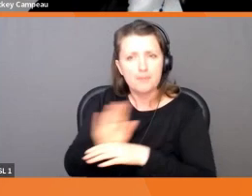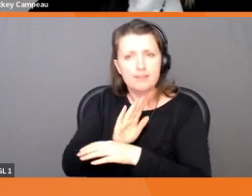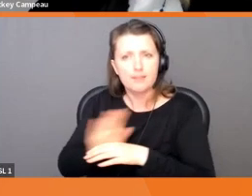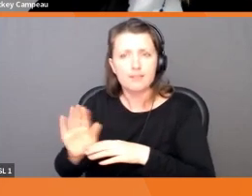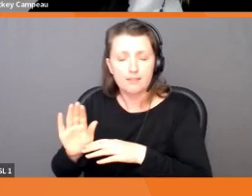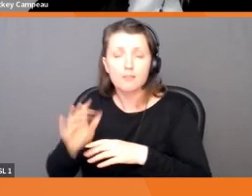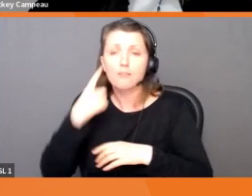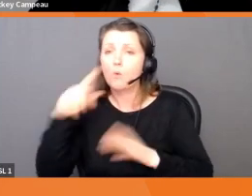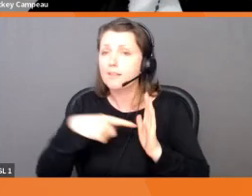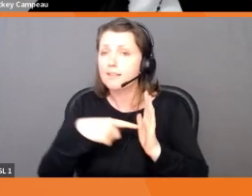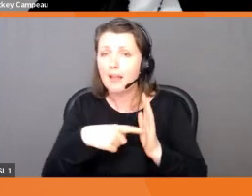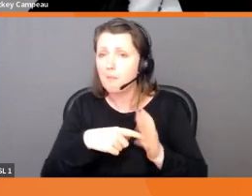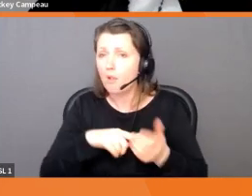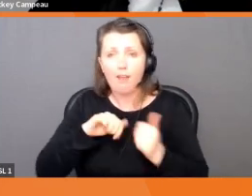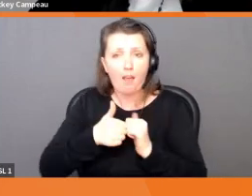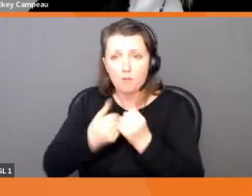workshops,